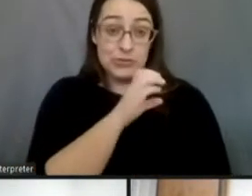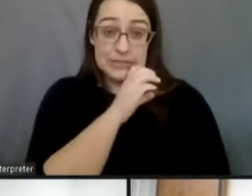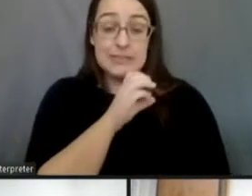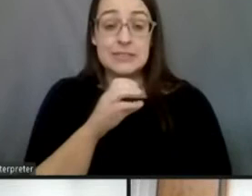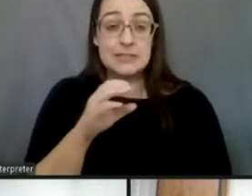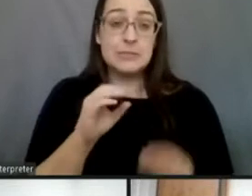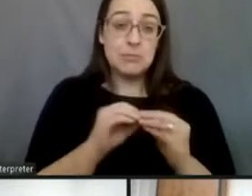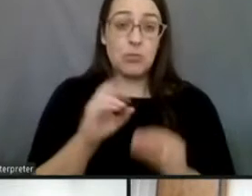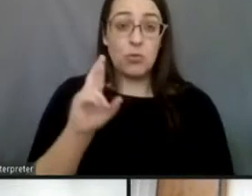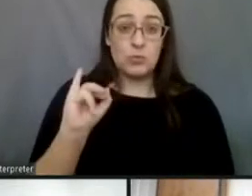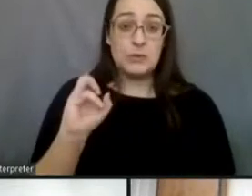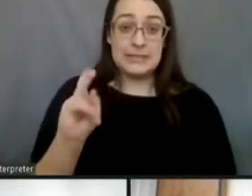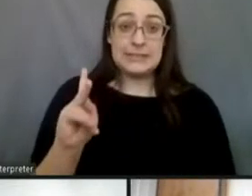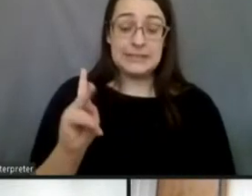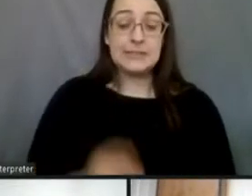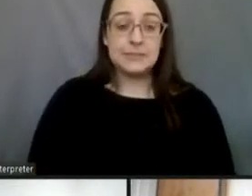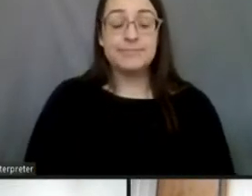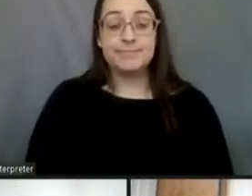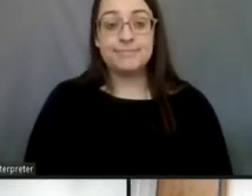seeing it kind of across the board.